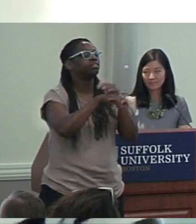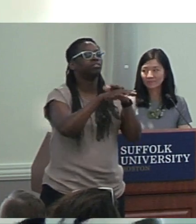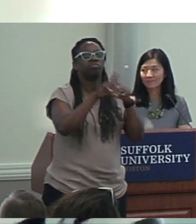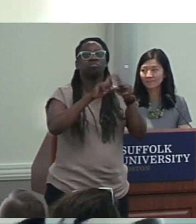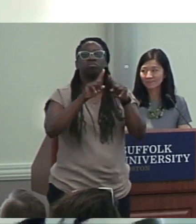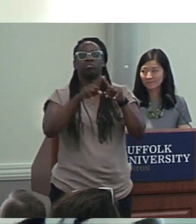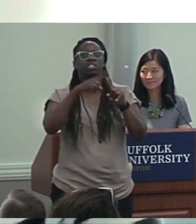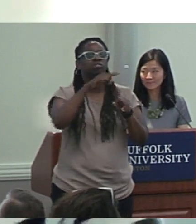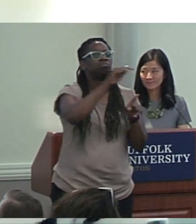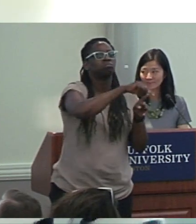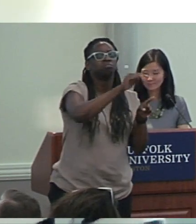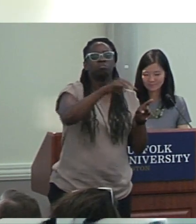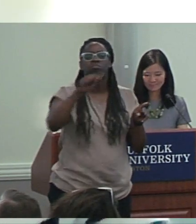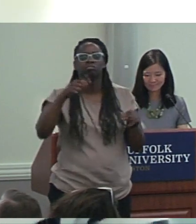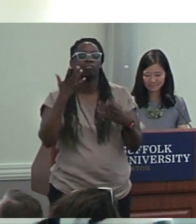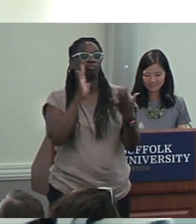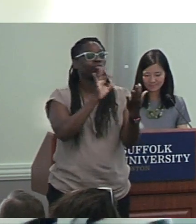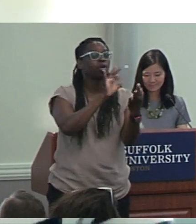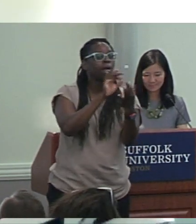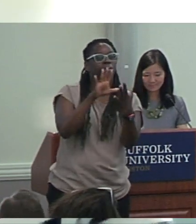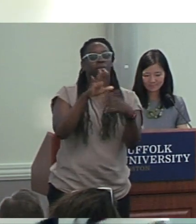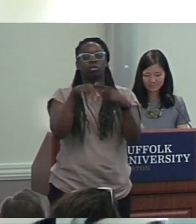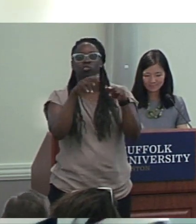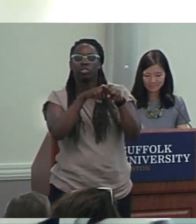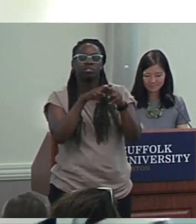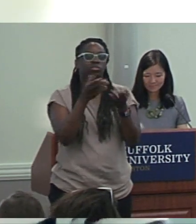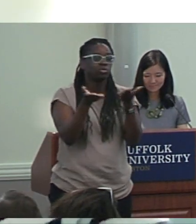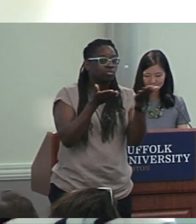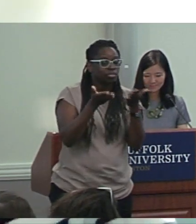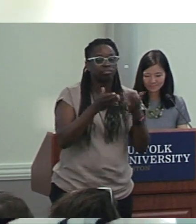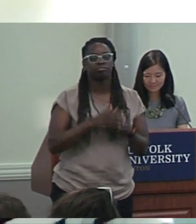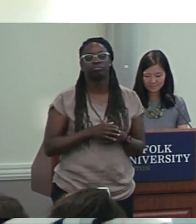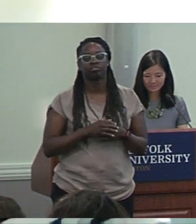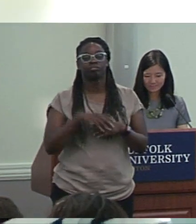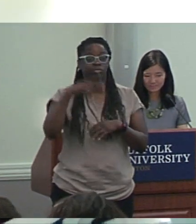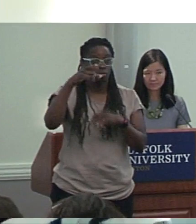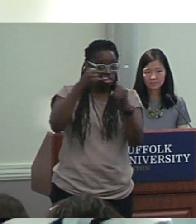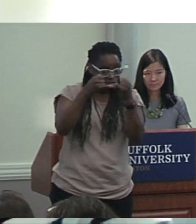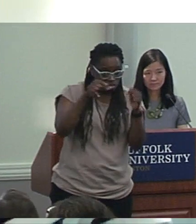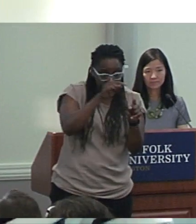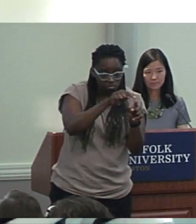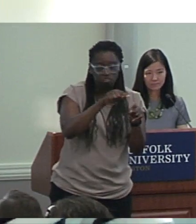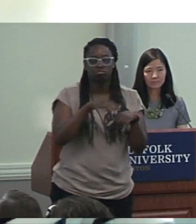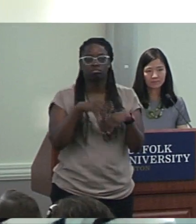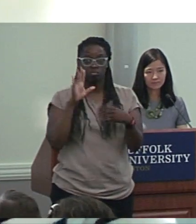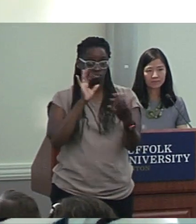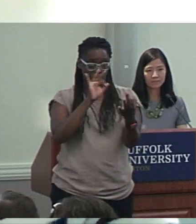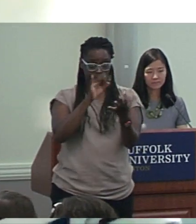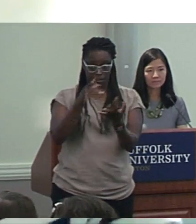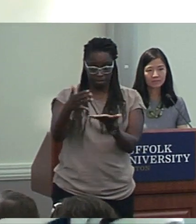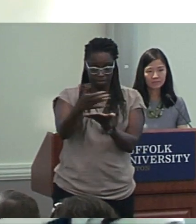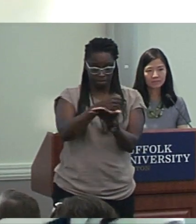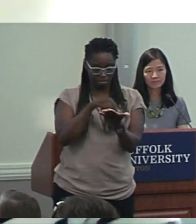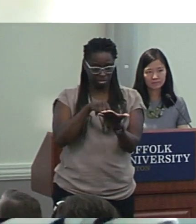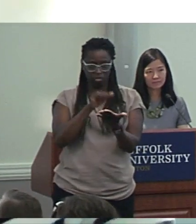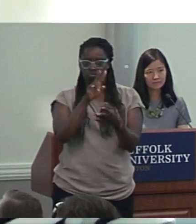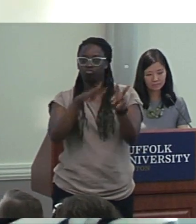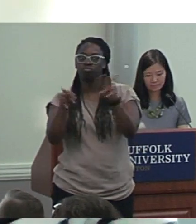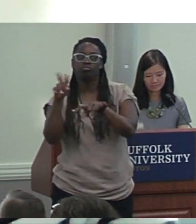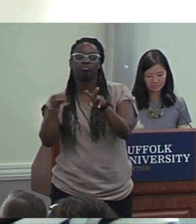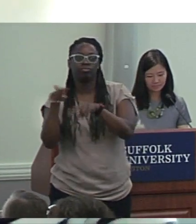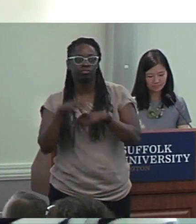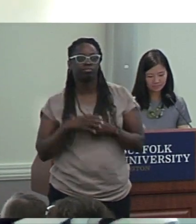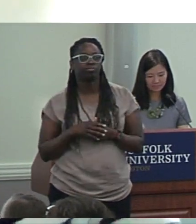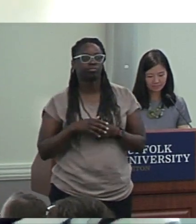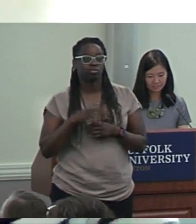bus service, our subway service, commuter rail service is going from the perspective of riders with disabilities.